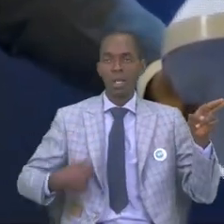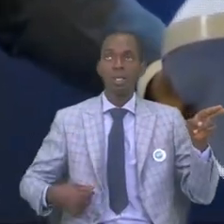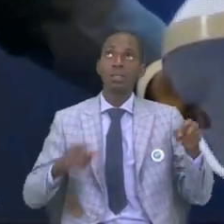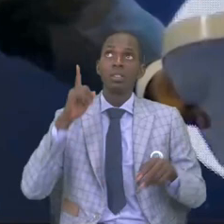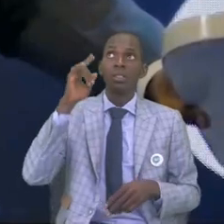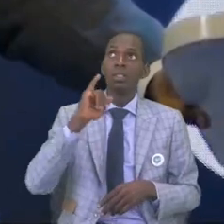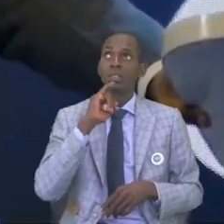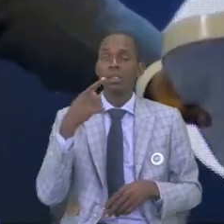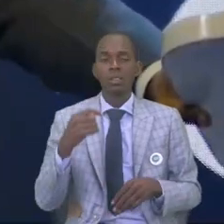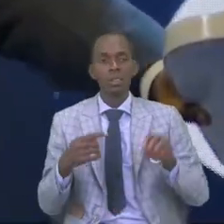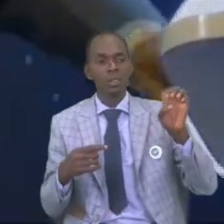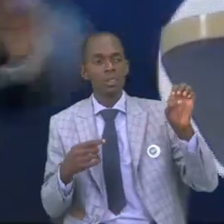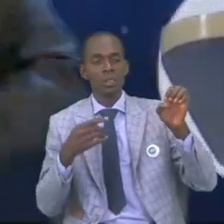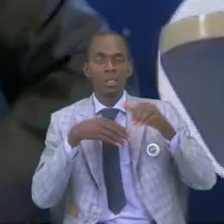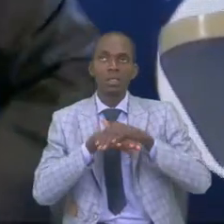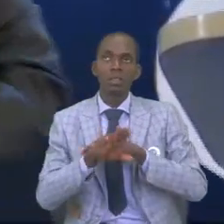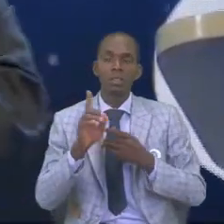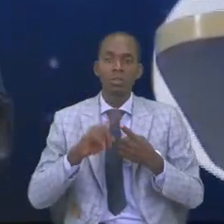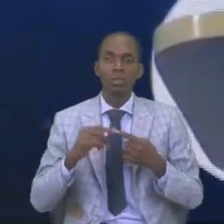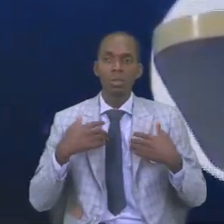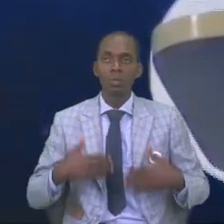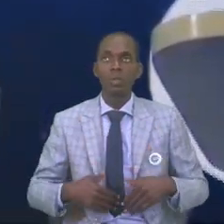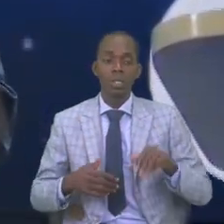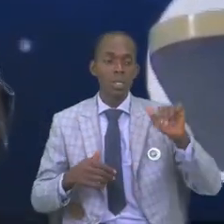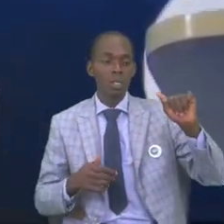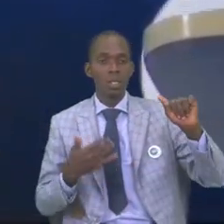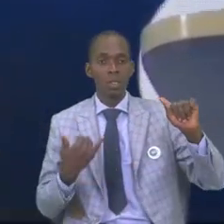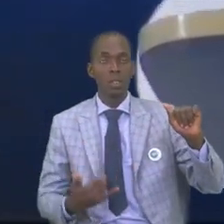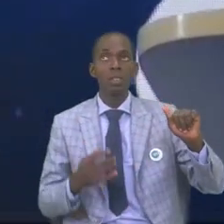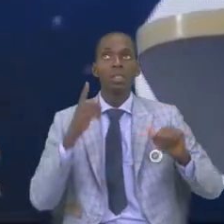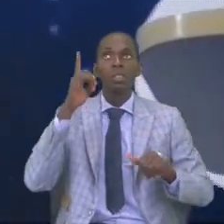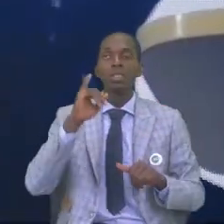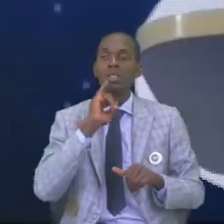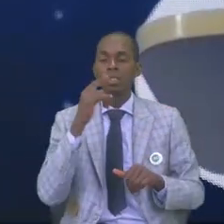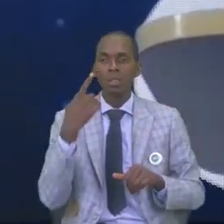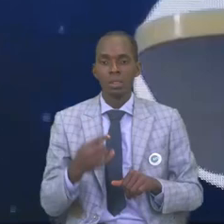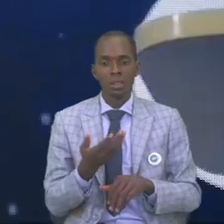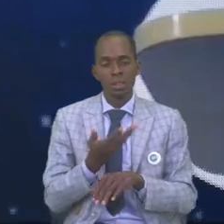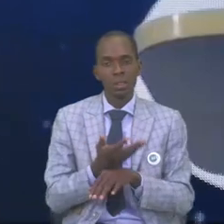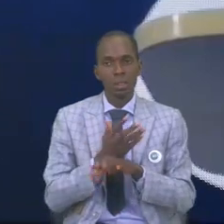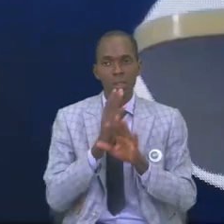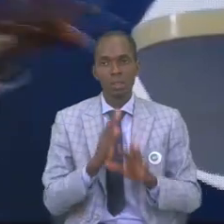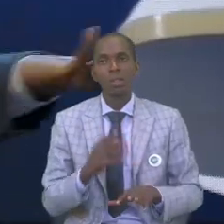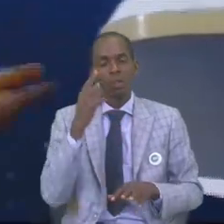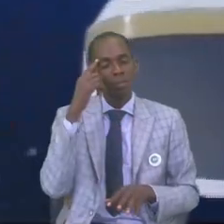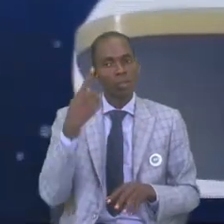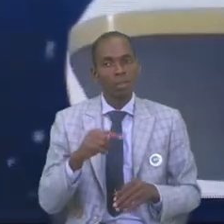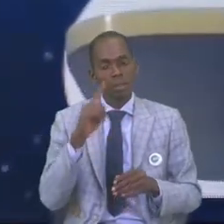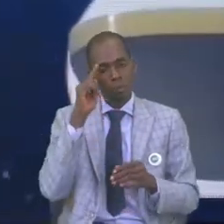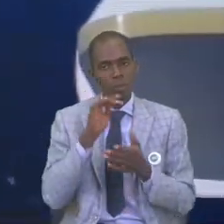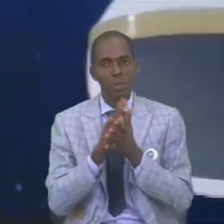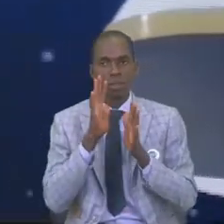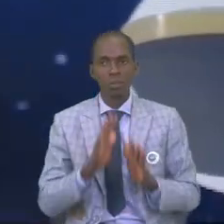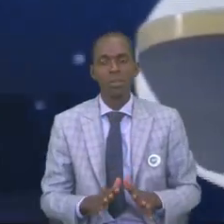the entrance into the body. And now he is the advocate for the believers, advocate